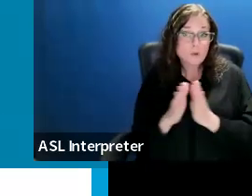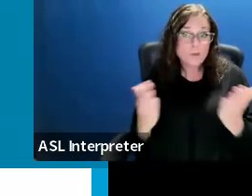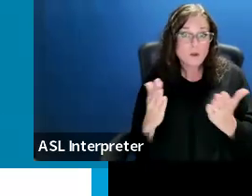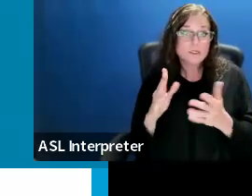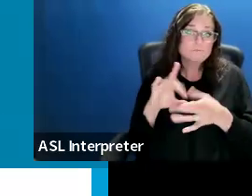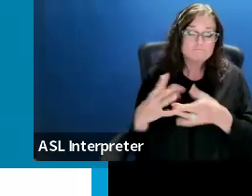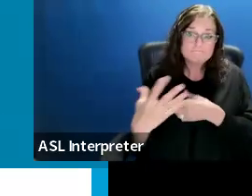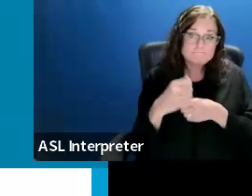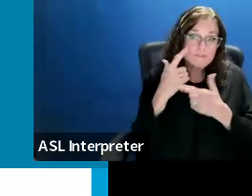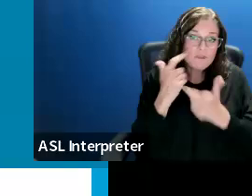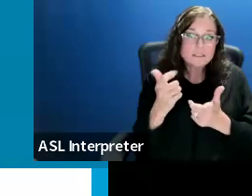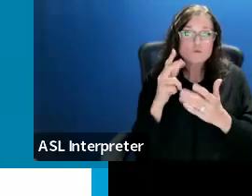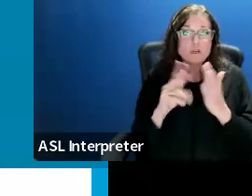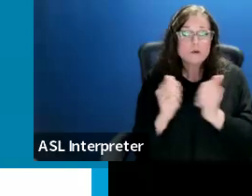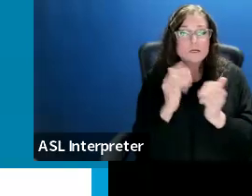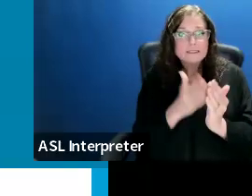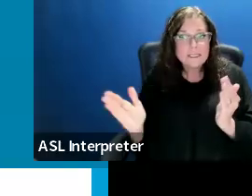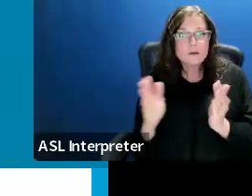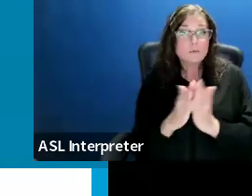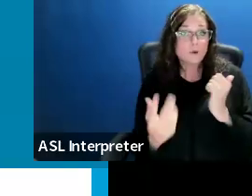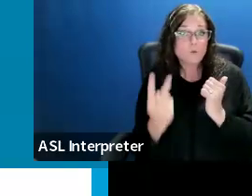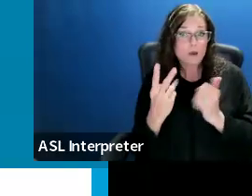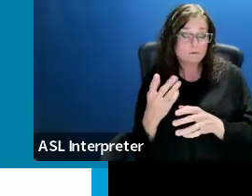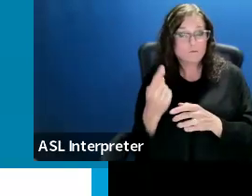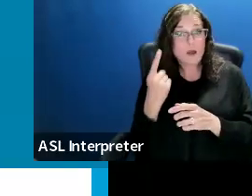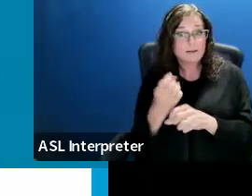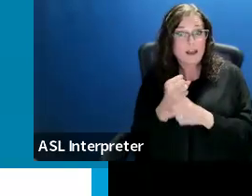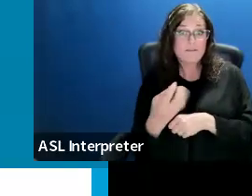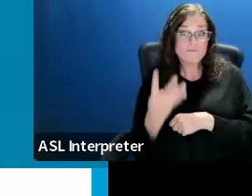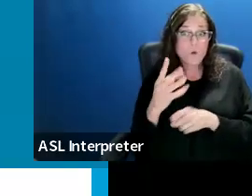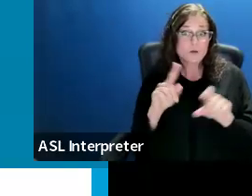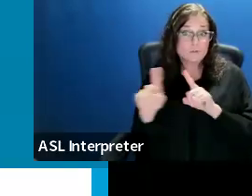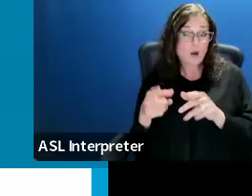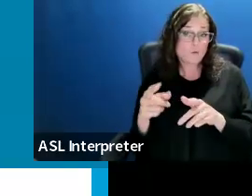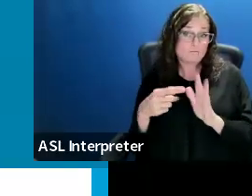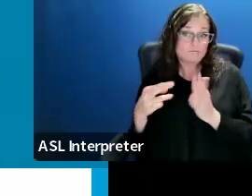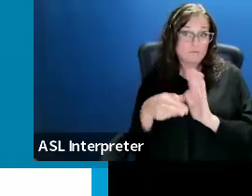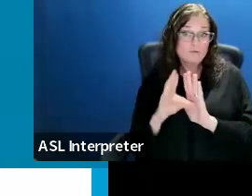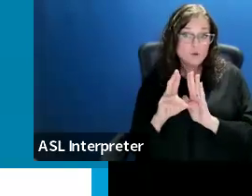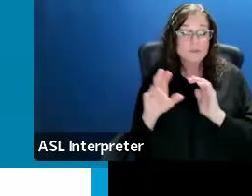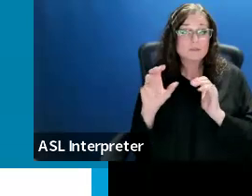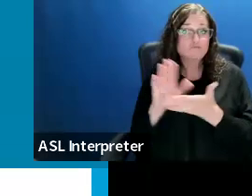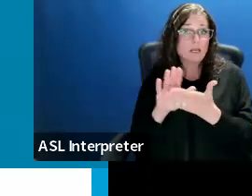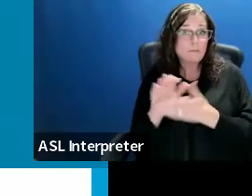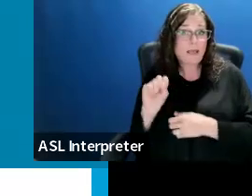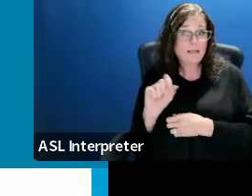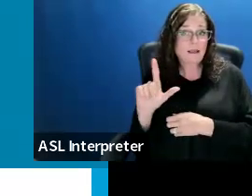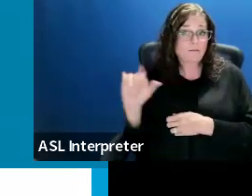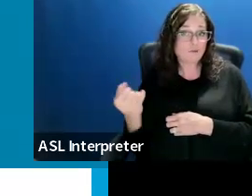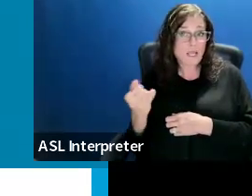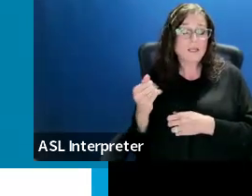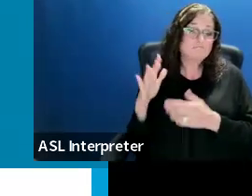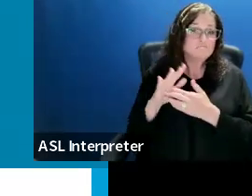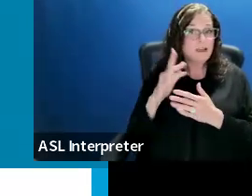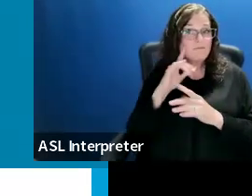continues to captivate readers with her series. Book 1 received 4-star reviews and was praised by SLJ as a quintessential